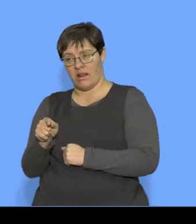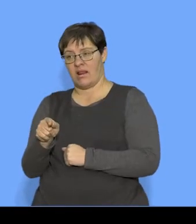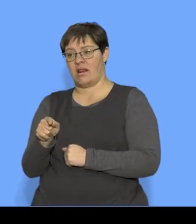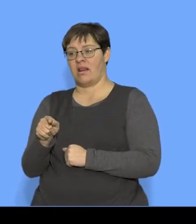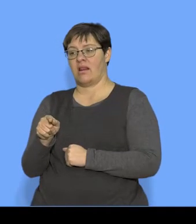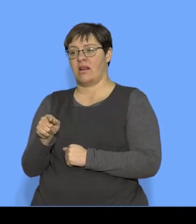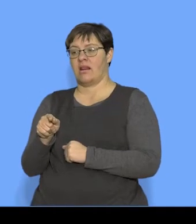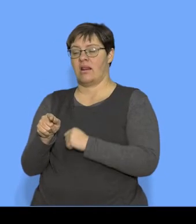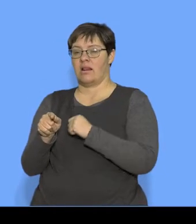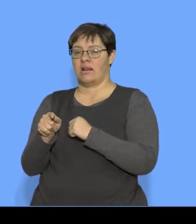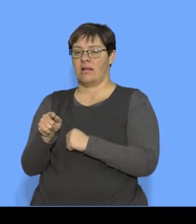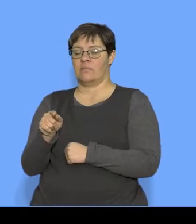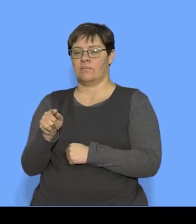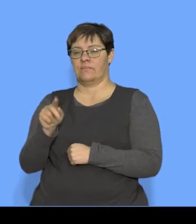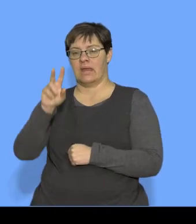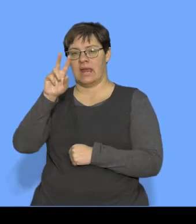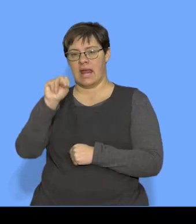N2,